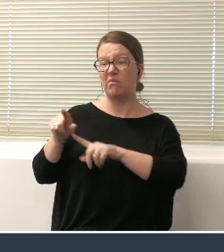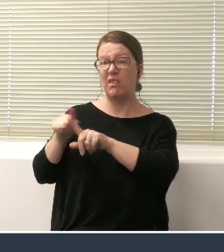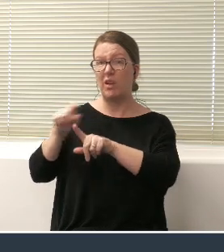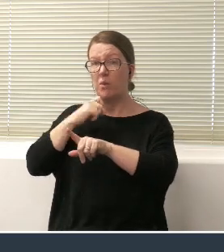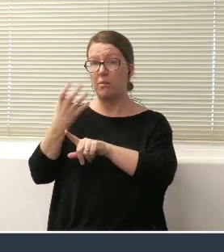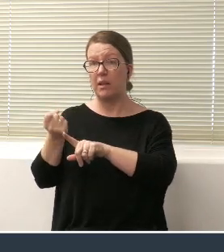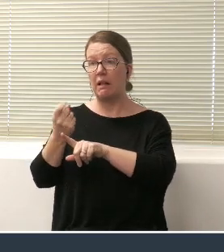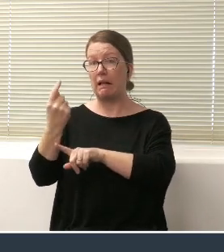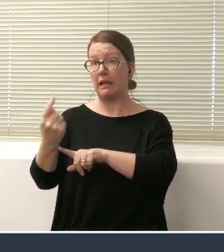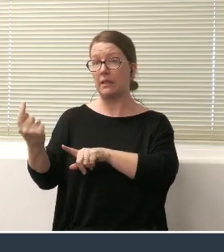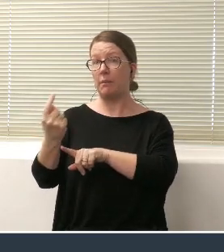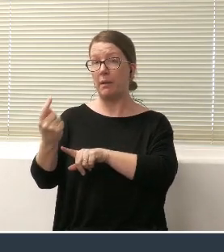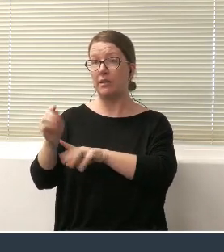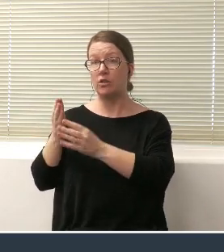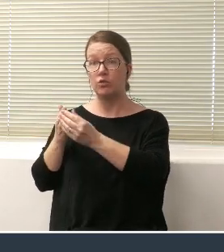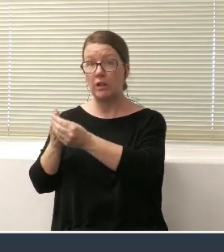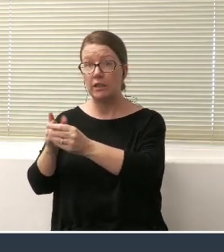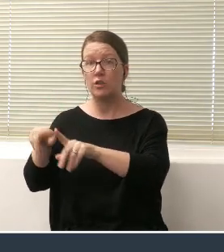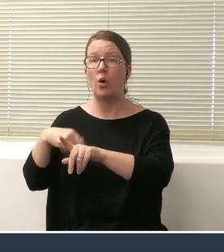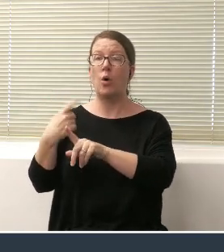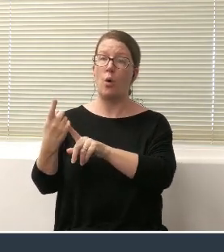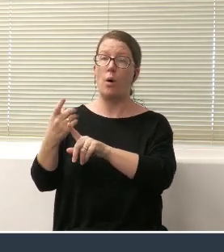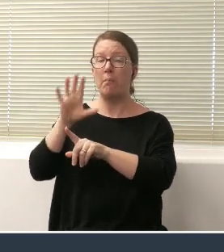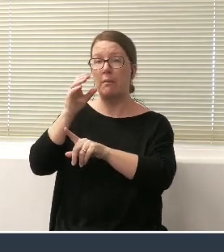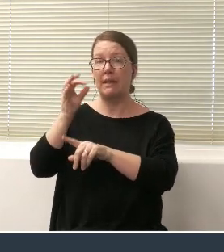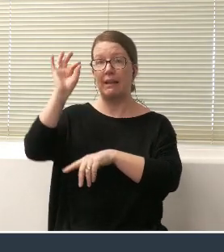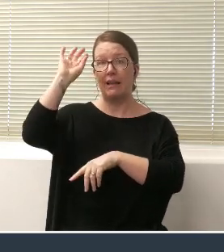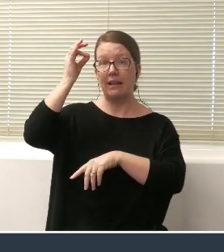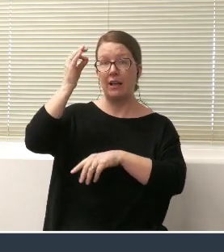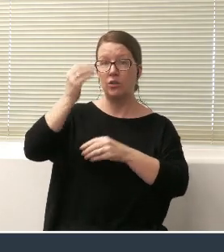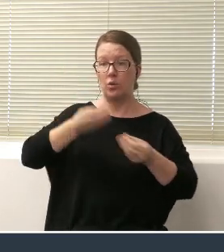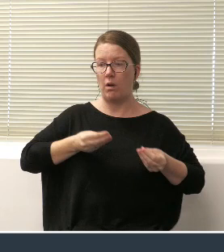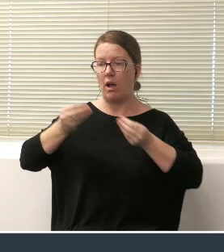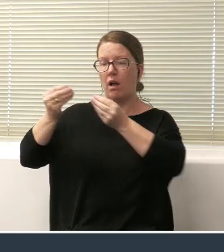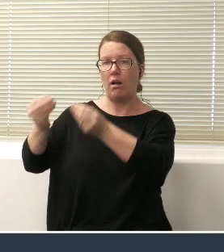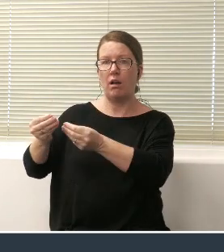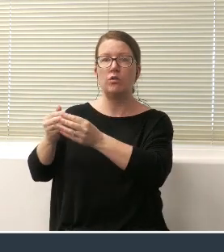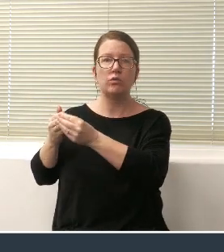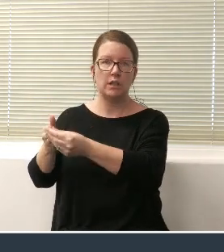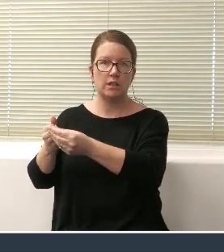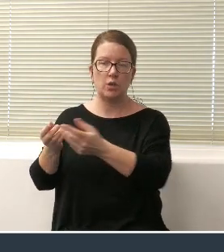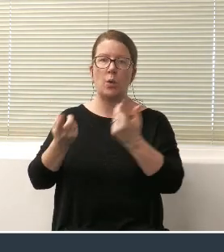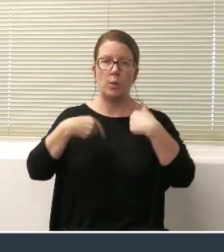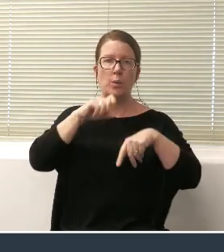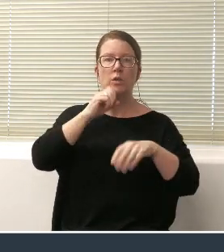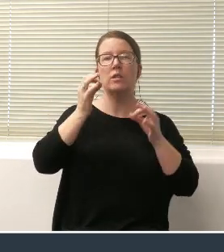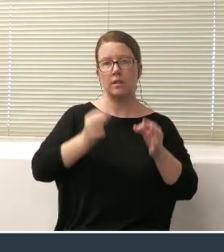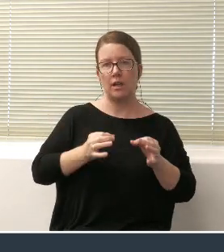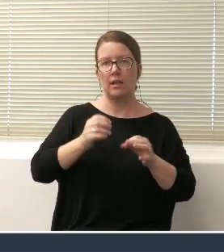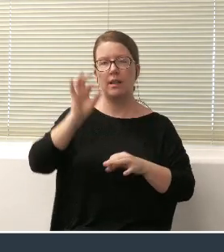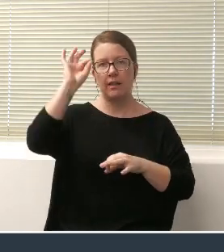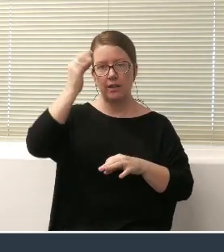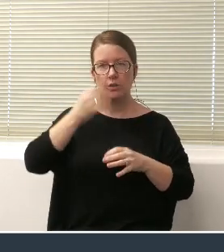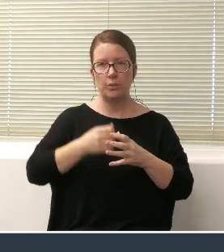a combination of council-appointed directors and independent directors. So that governance construct would